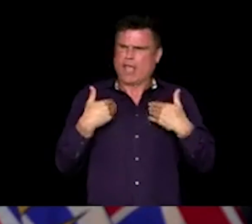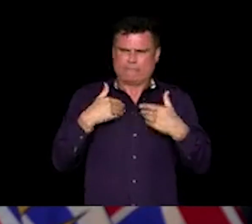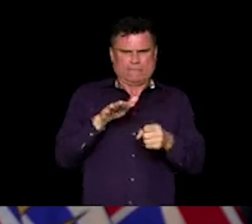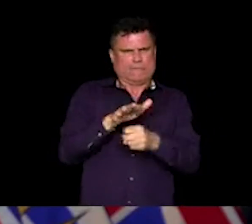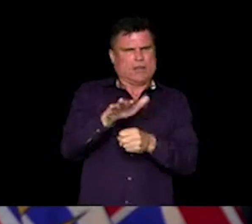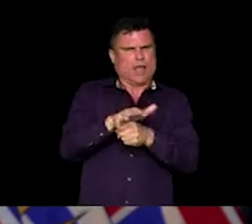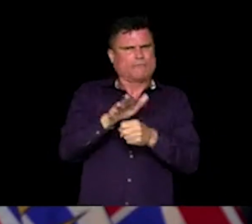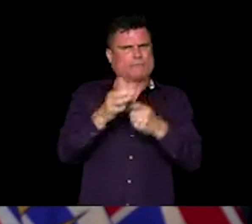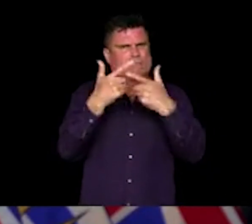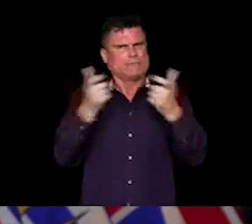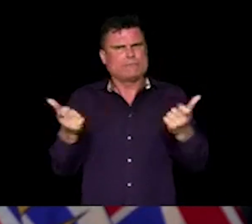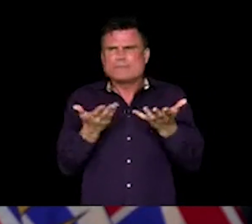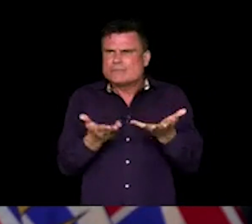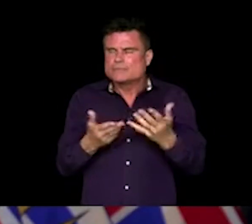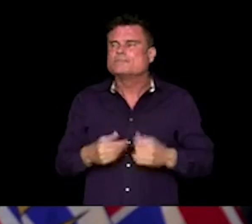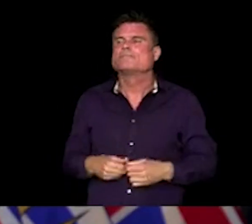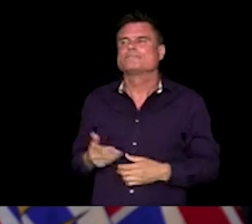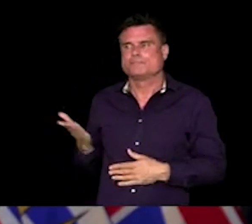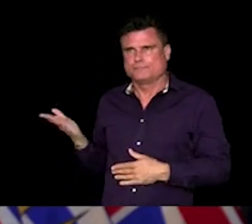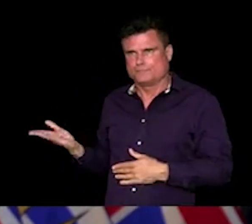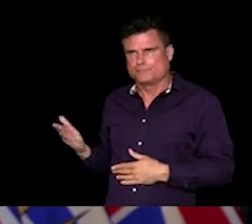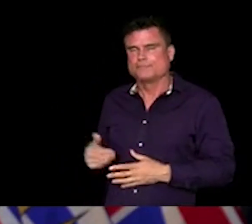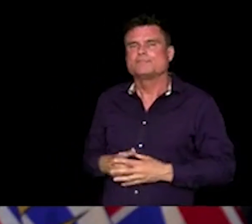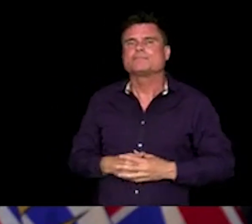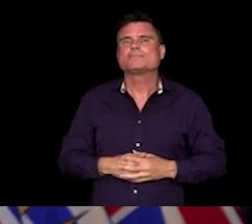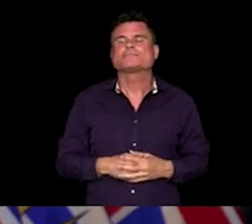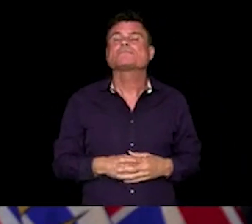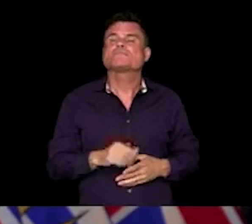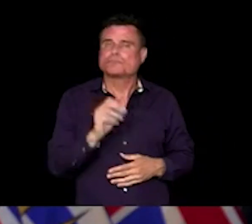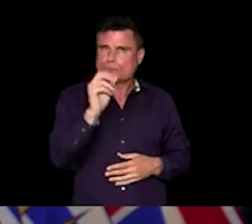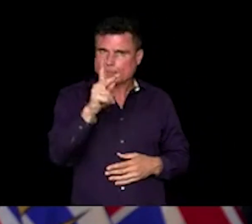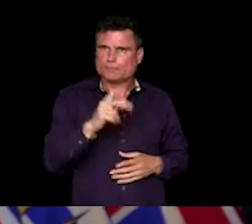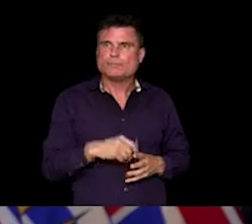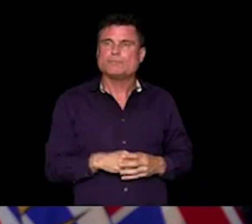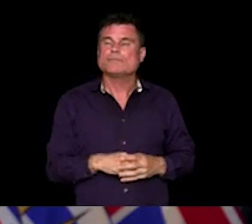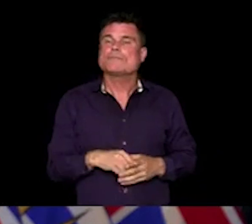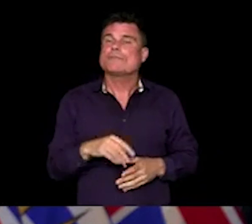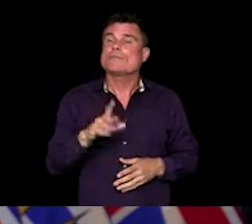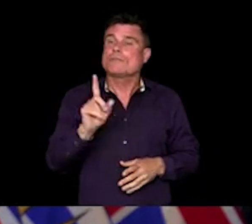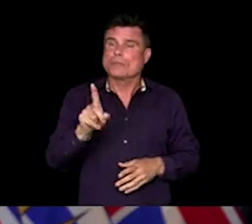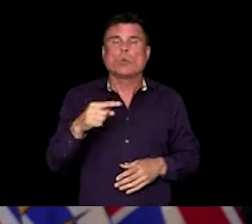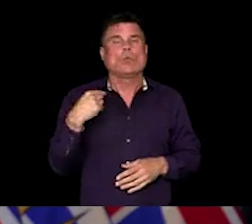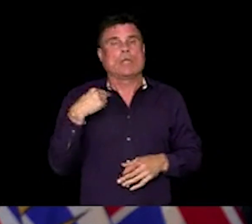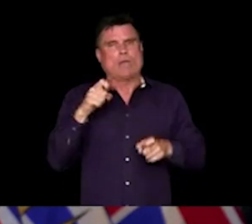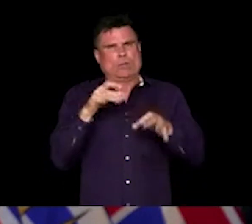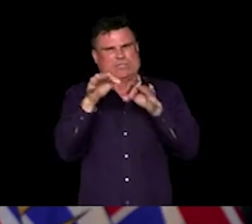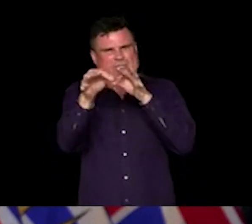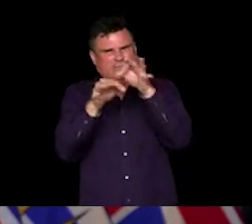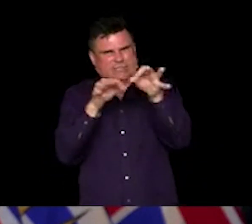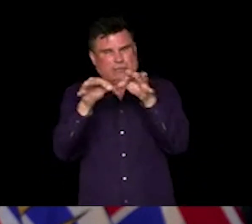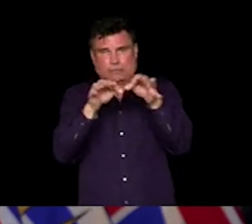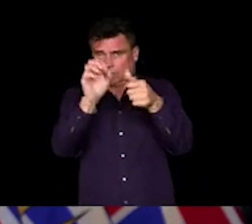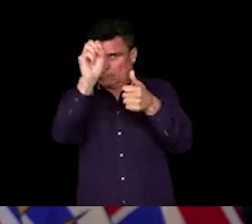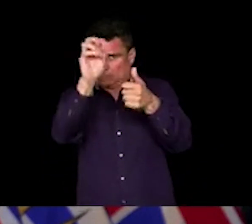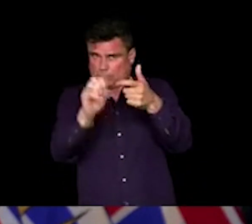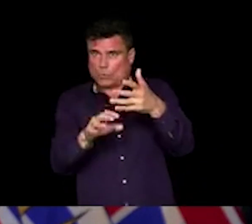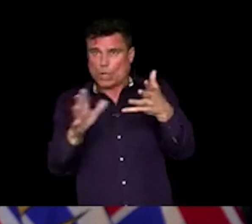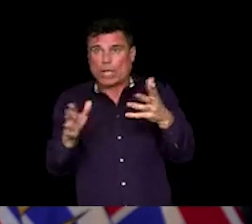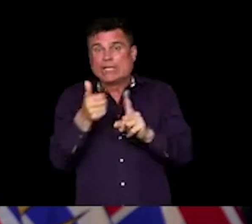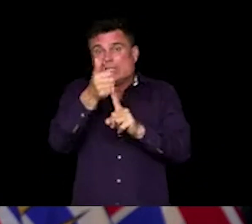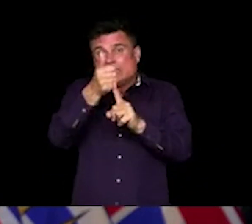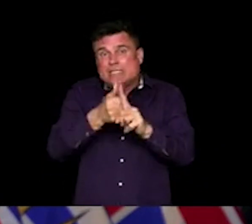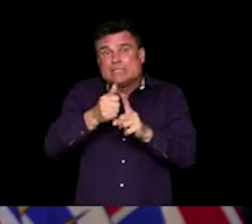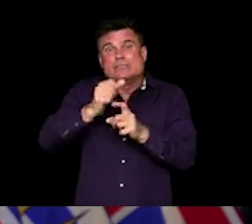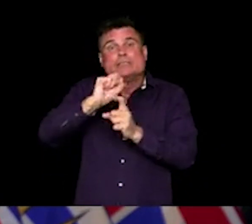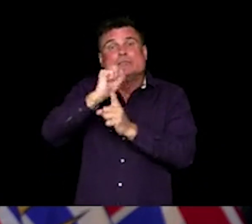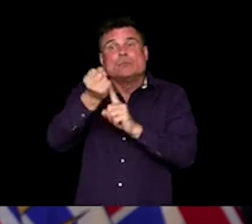One of the things that we need to be very clear about is what is appropriate PPE for each situation. And we have been doing